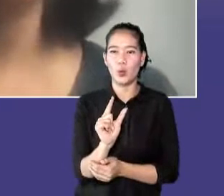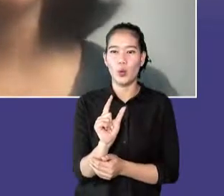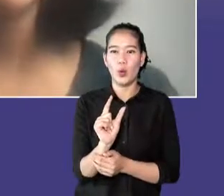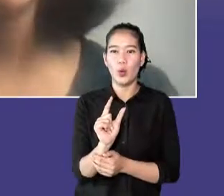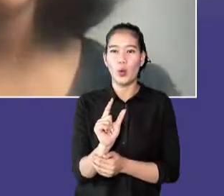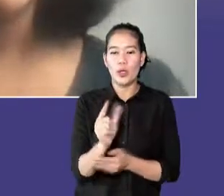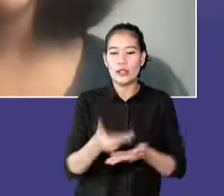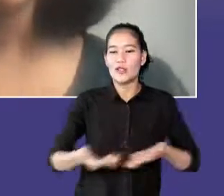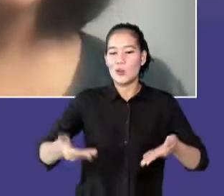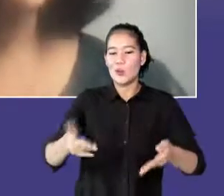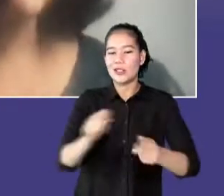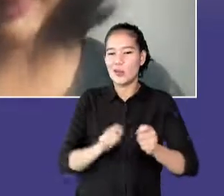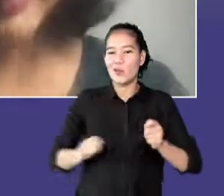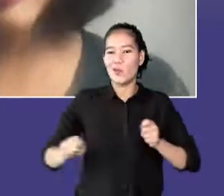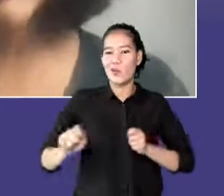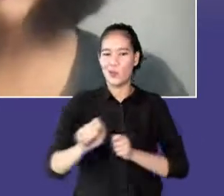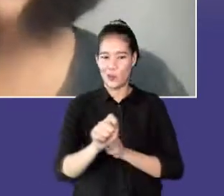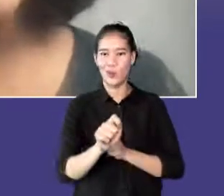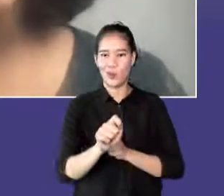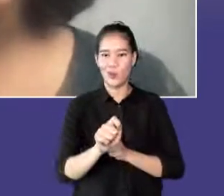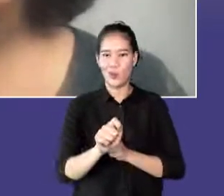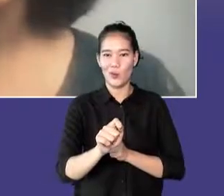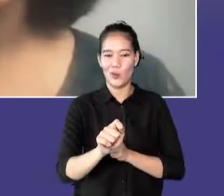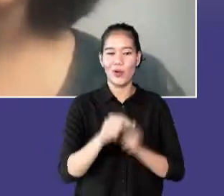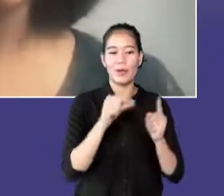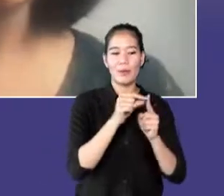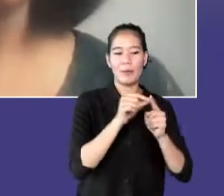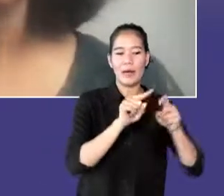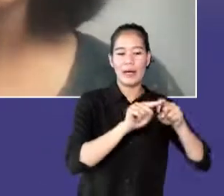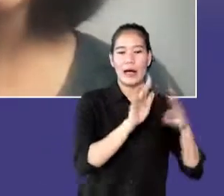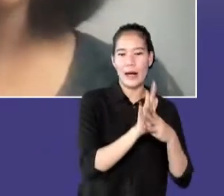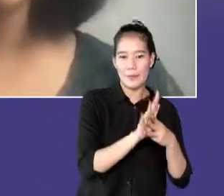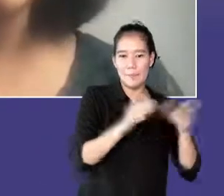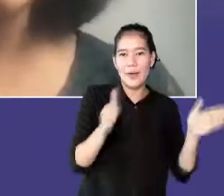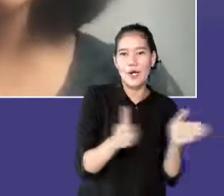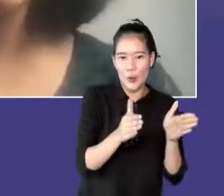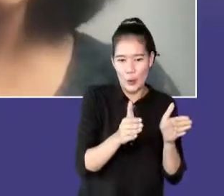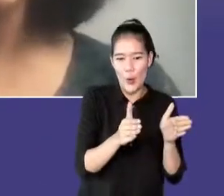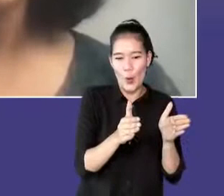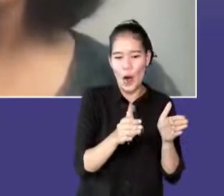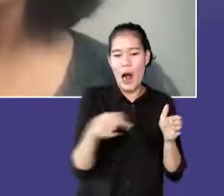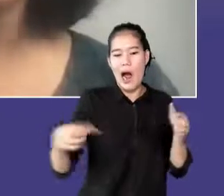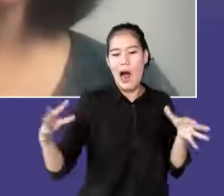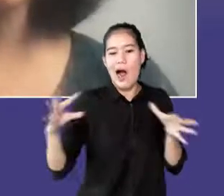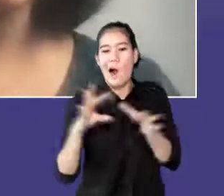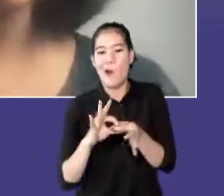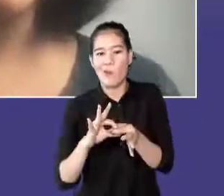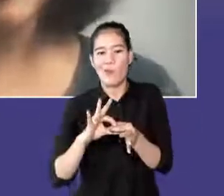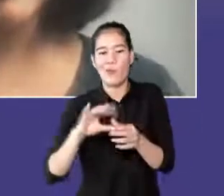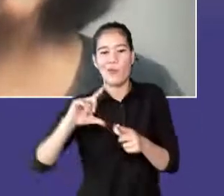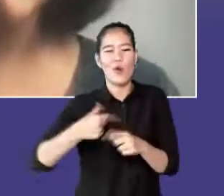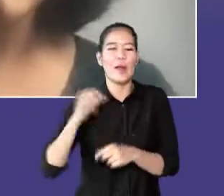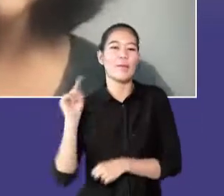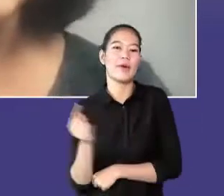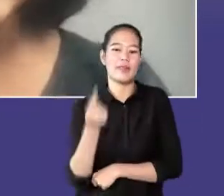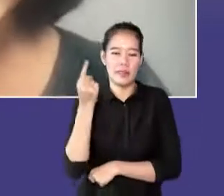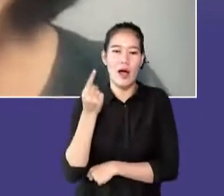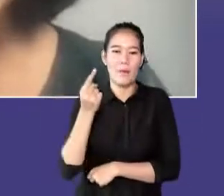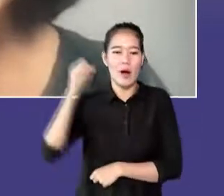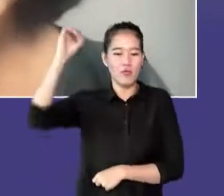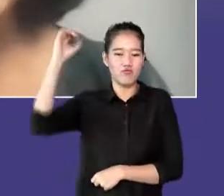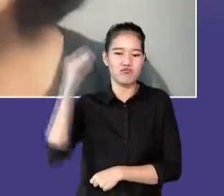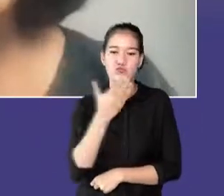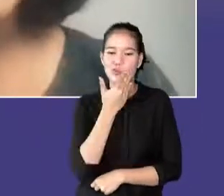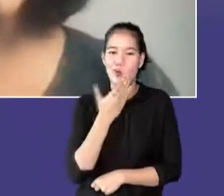transmission control with the PPKM Mikro, the start of Ramadan season, as well as ongoing